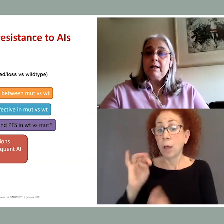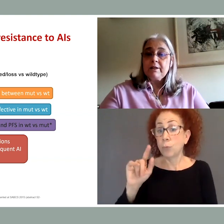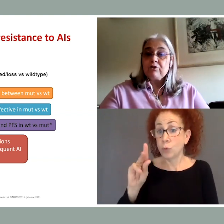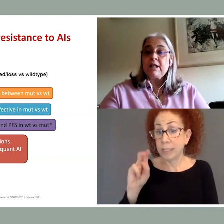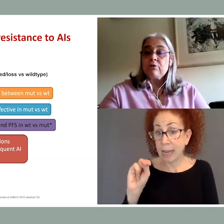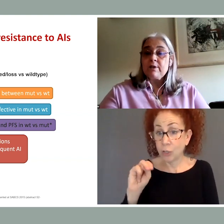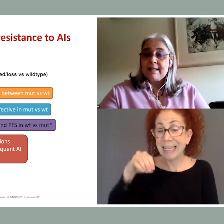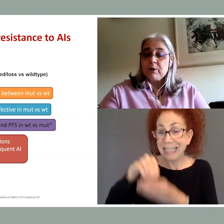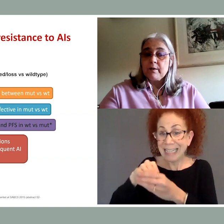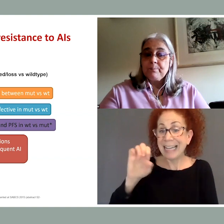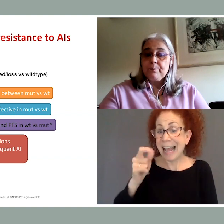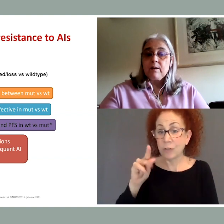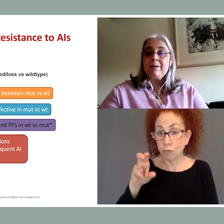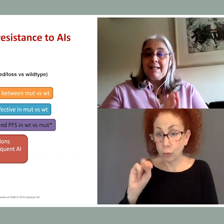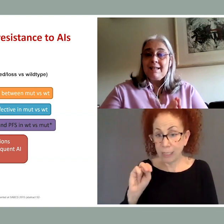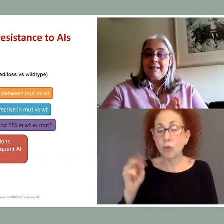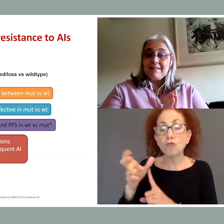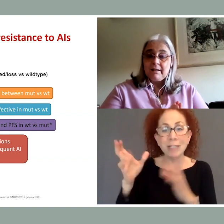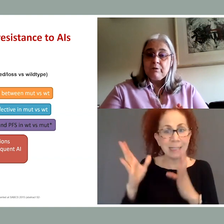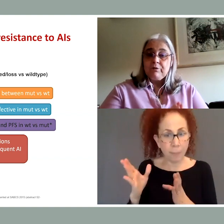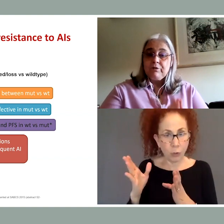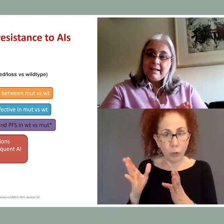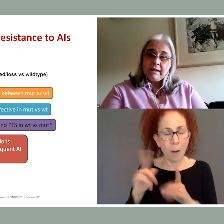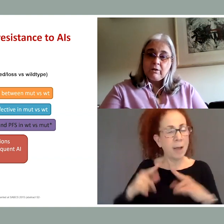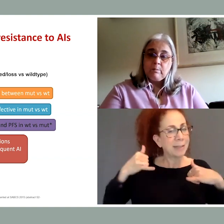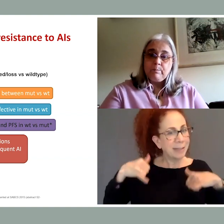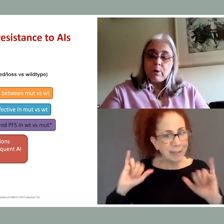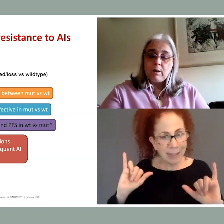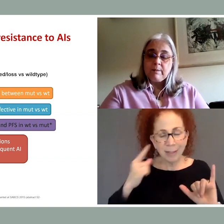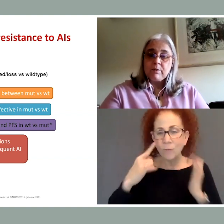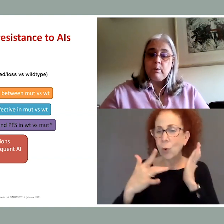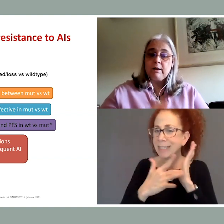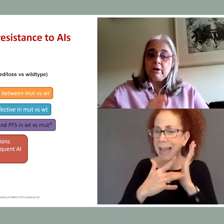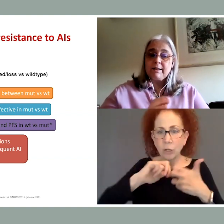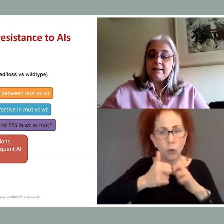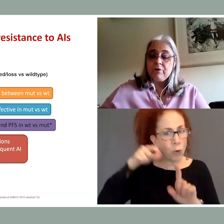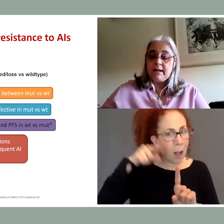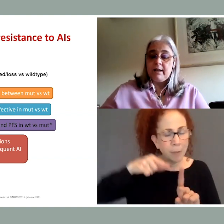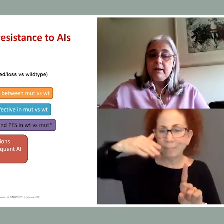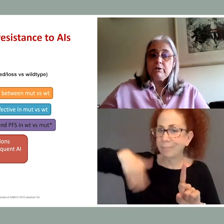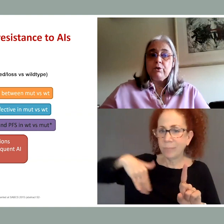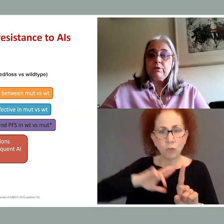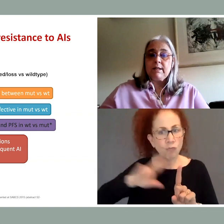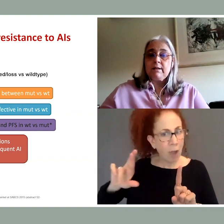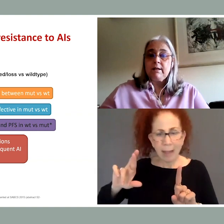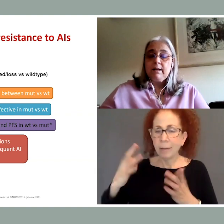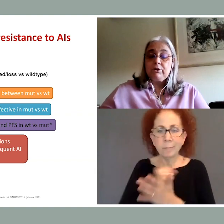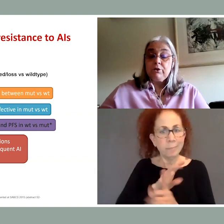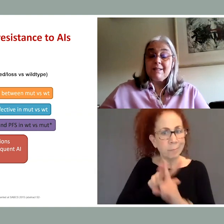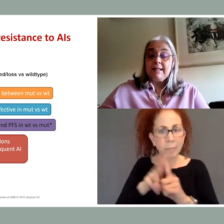the estrogen receptor. But yet, still, for technical problems, we are not yet ready to